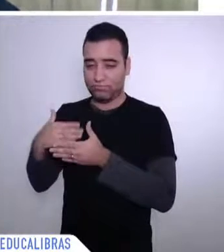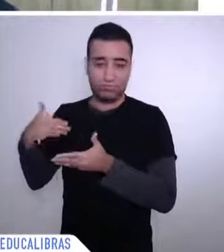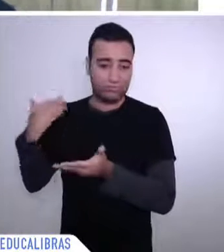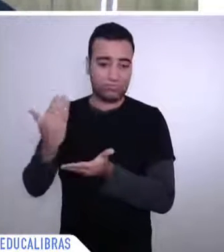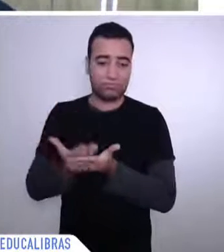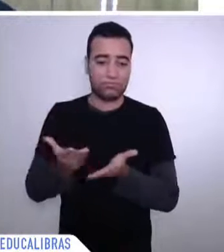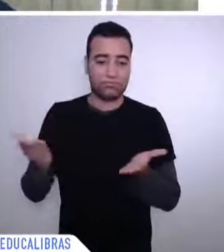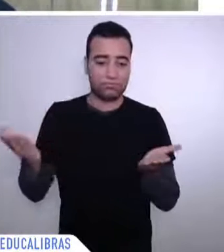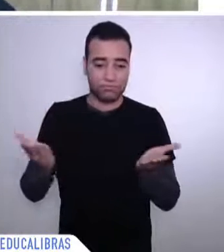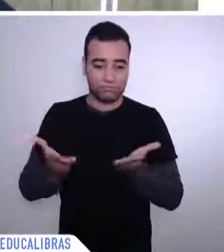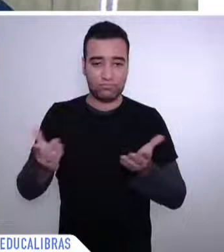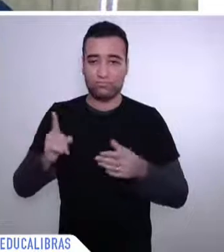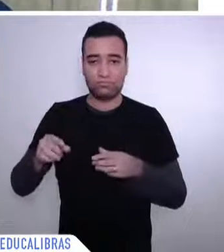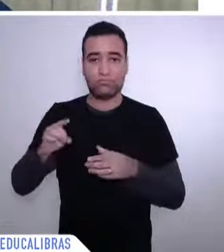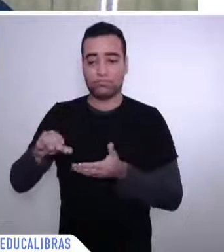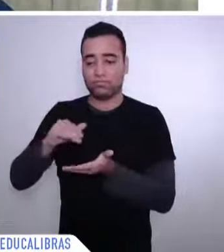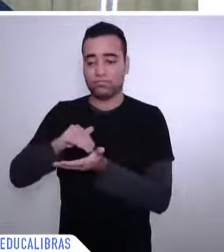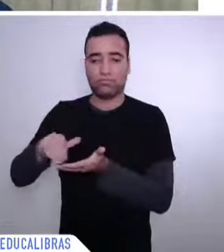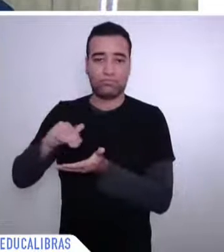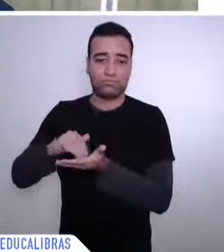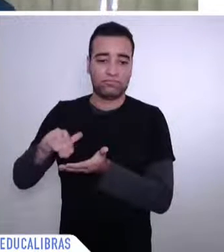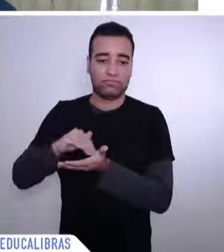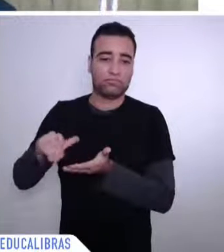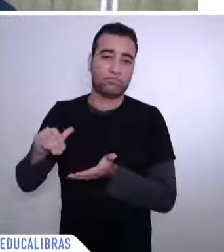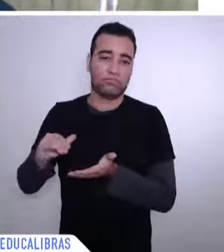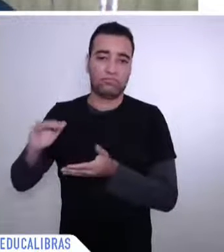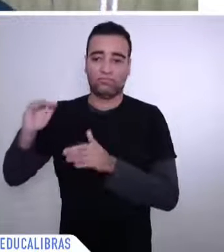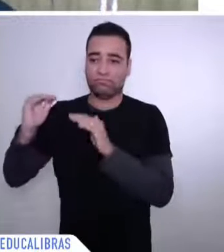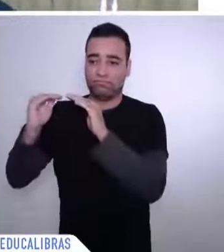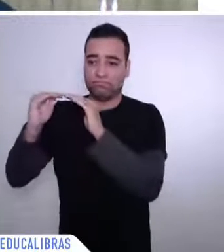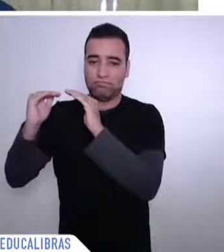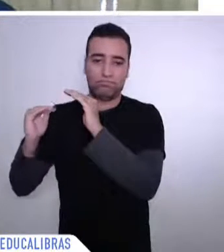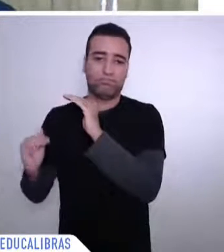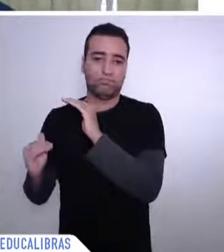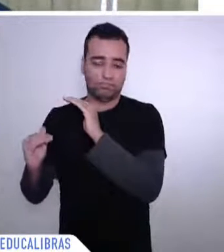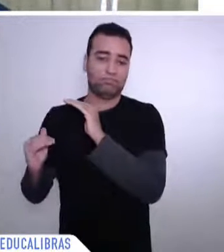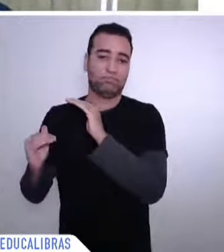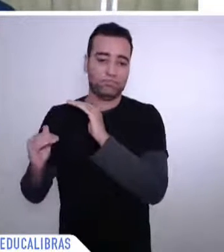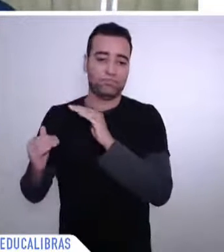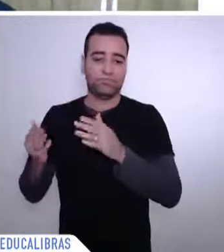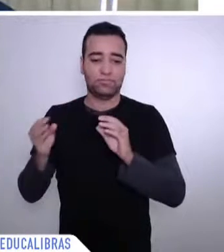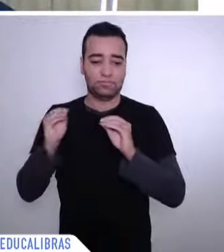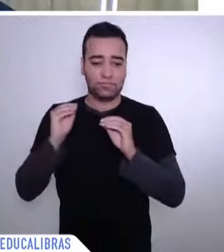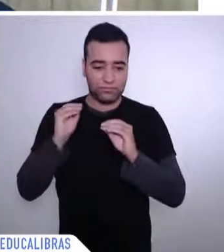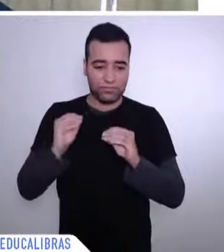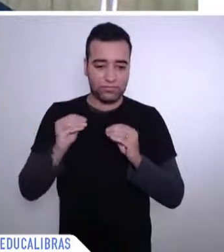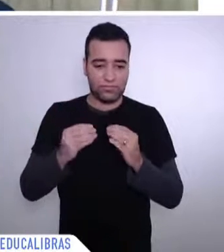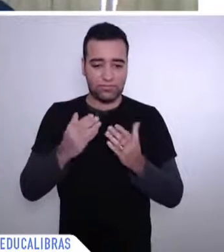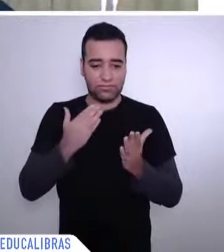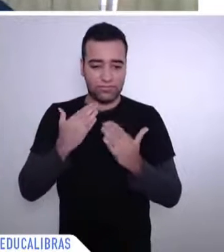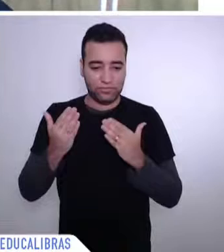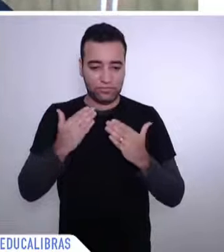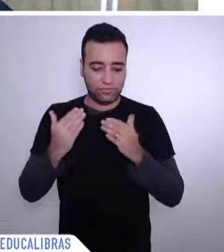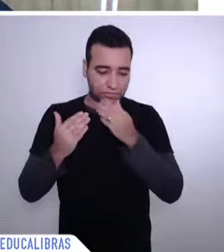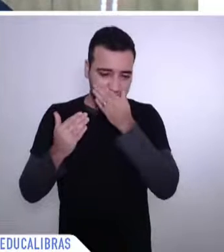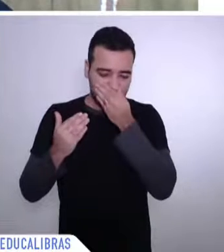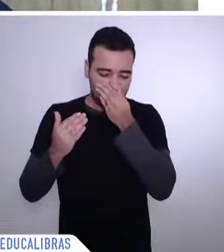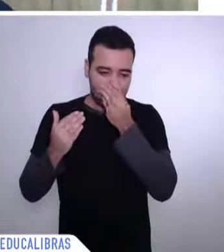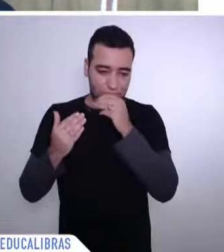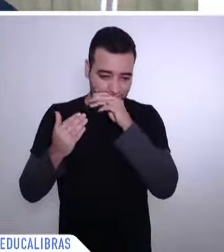a ministry that has been active. It has become a secretariat sometime